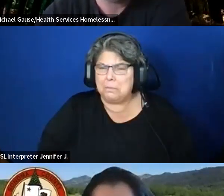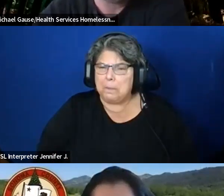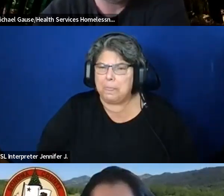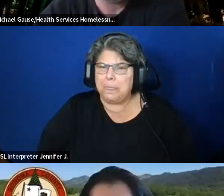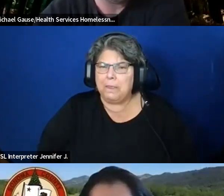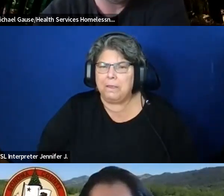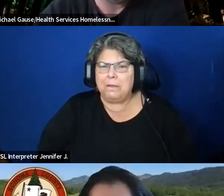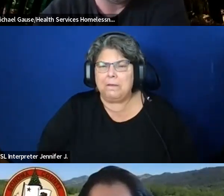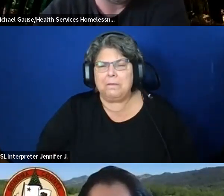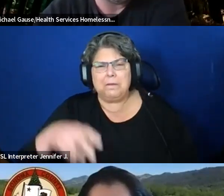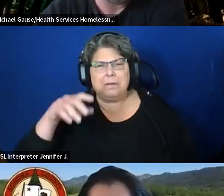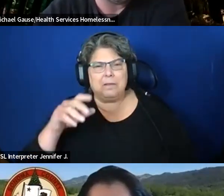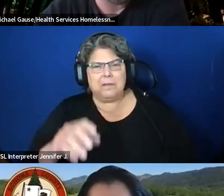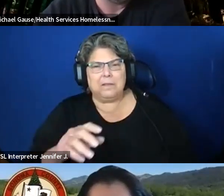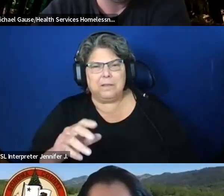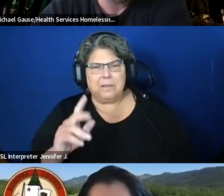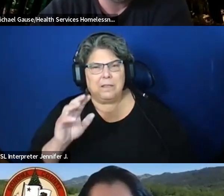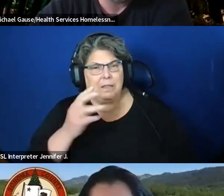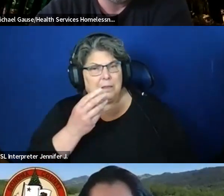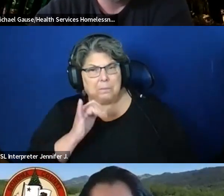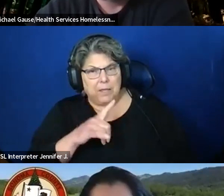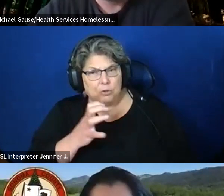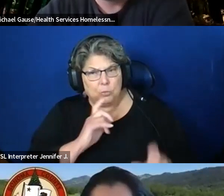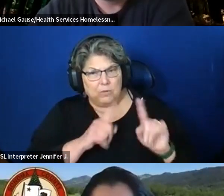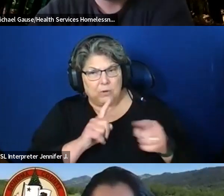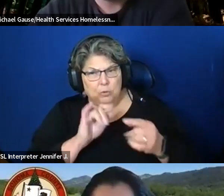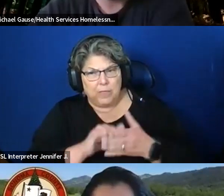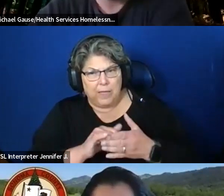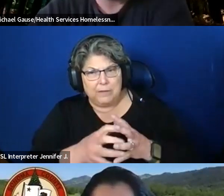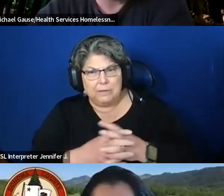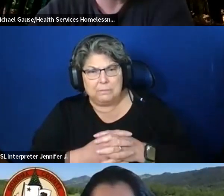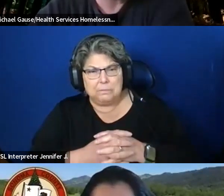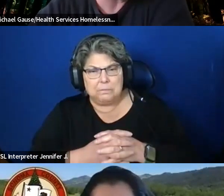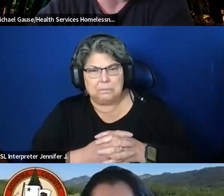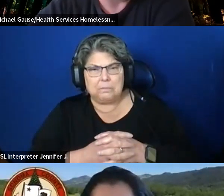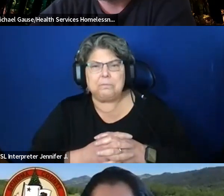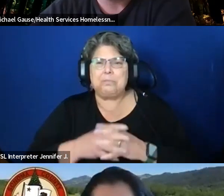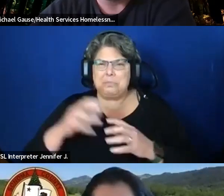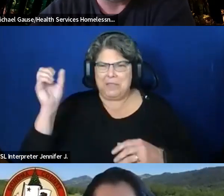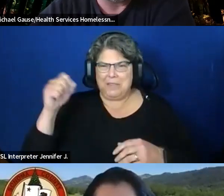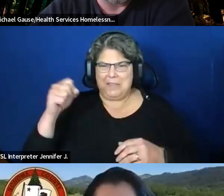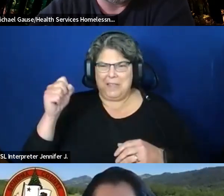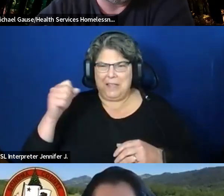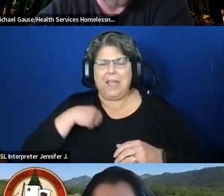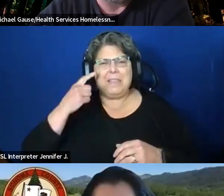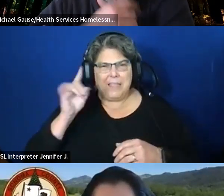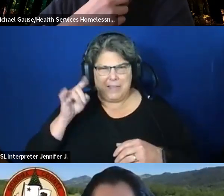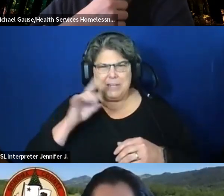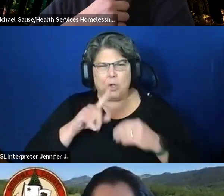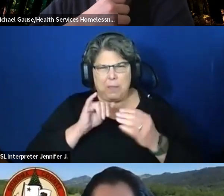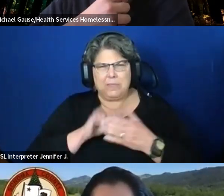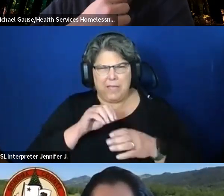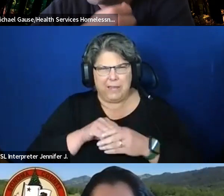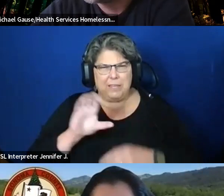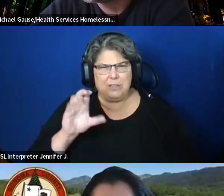I might, Michael, do you want to kind of respond to that from what our point in time count shows? Yeah, I think I actually addressed that in the chat, but I